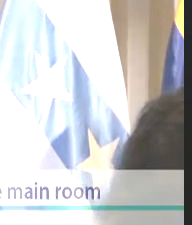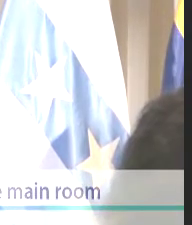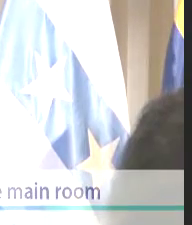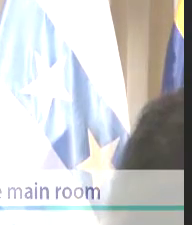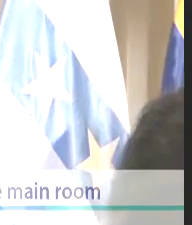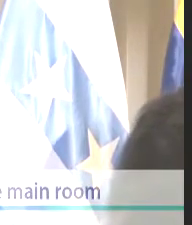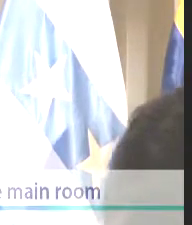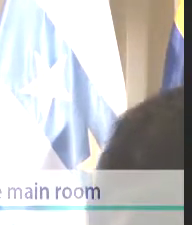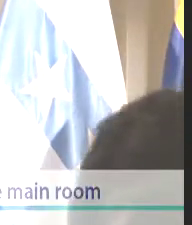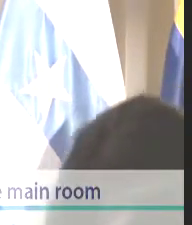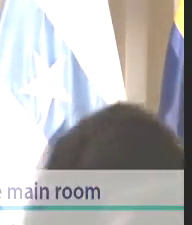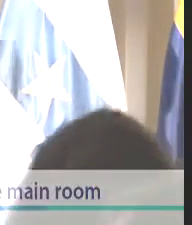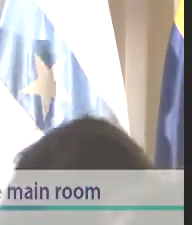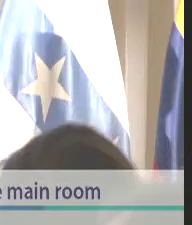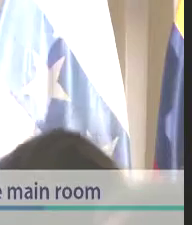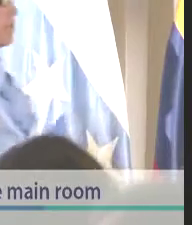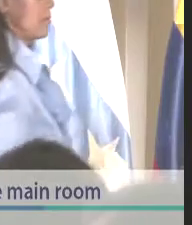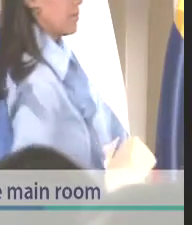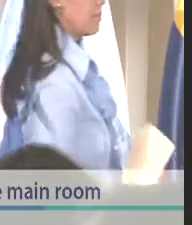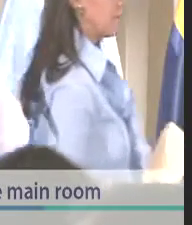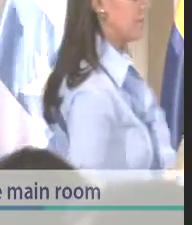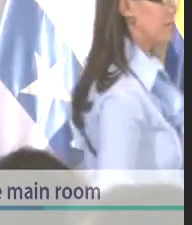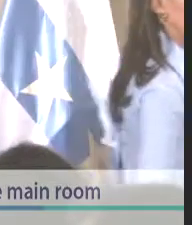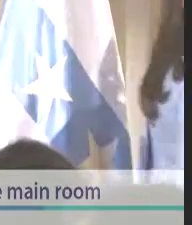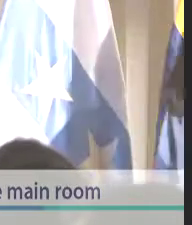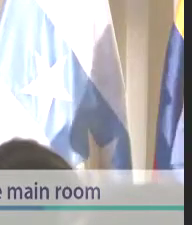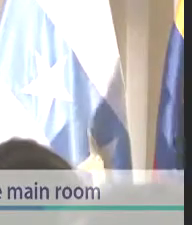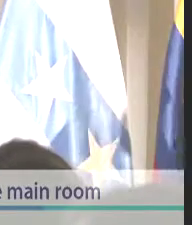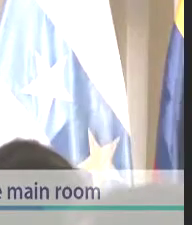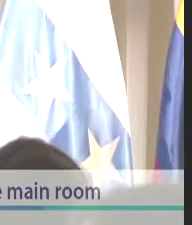Argentina, Paul Granda,